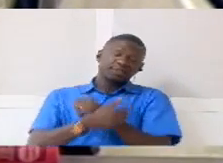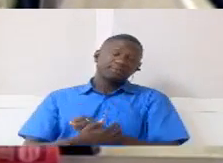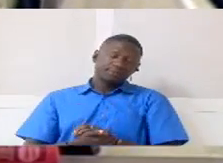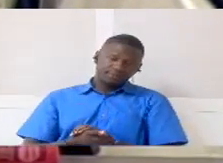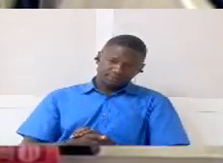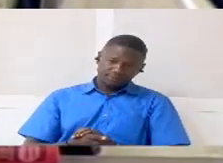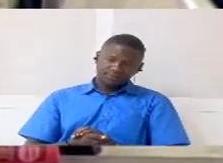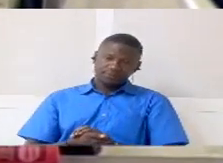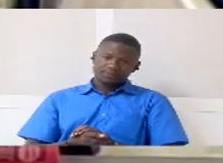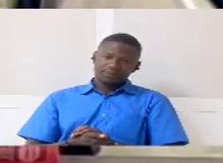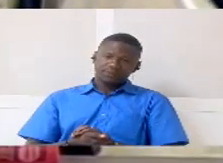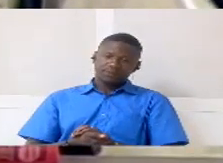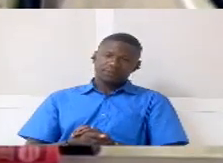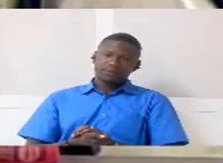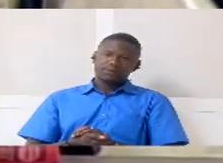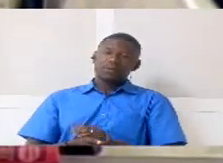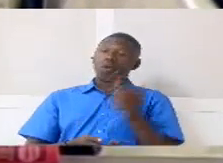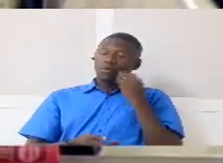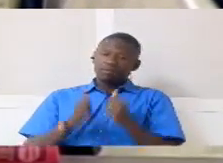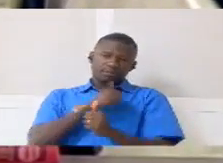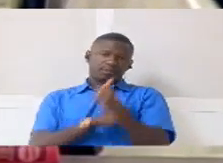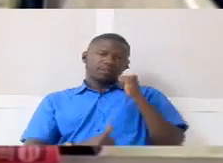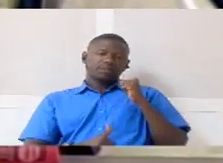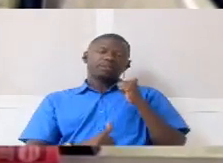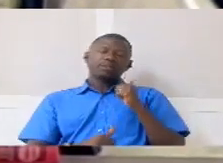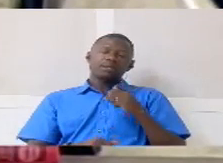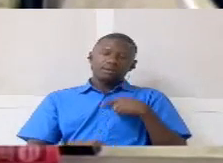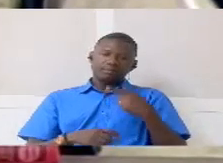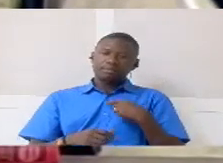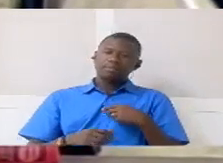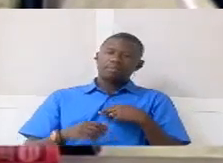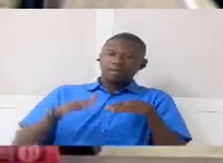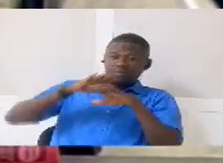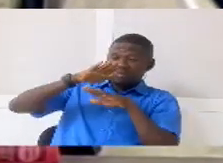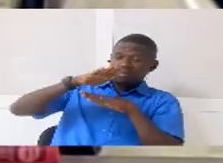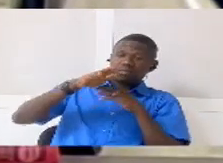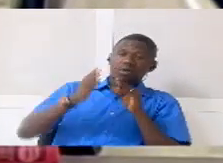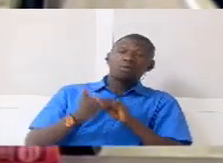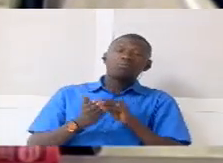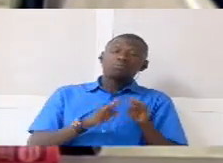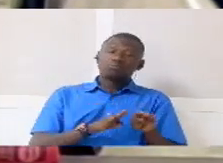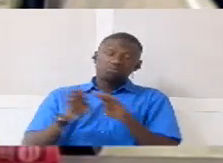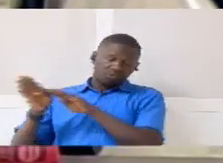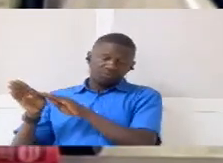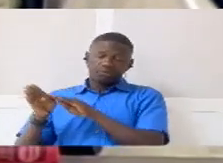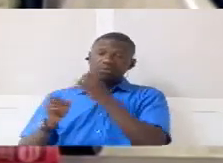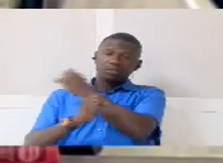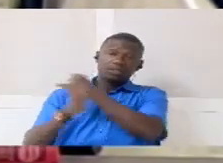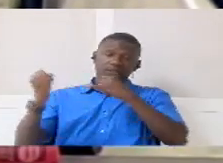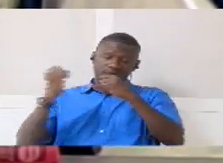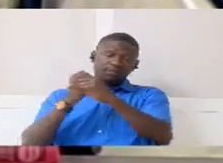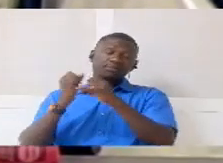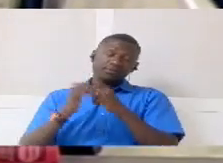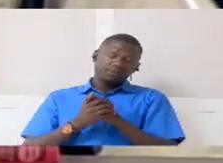ya samba Janjambure kara marajela. When I returned, my immediate superior was moved to Janjambure. So